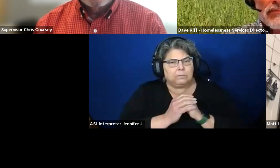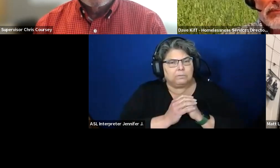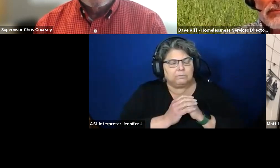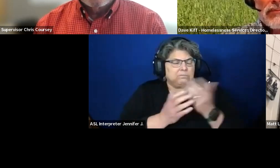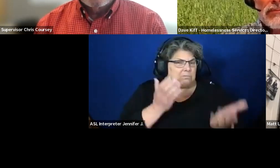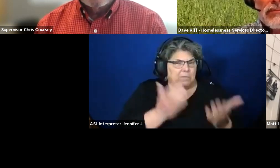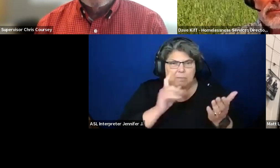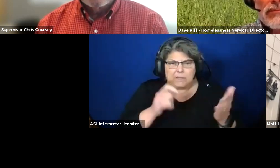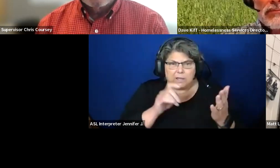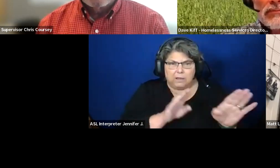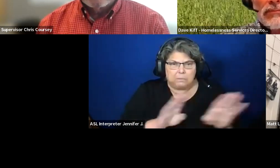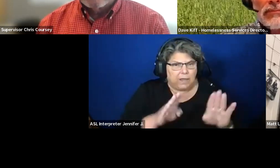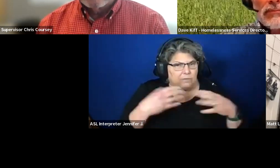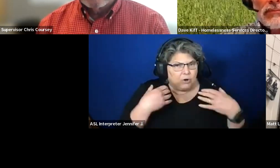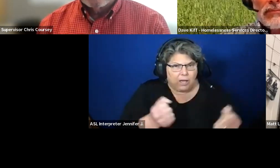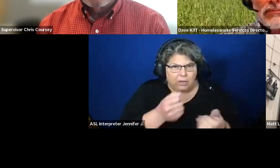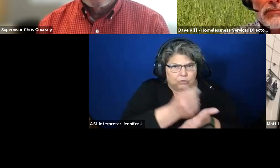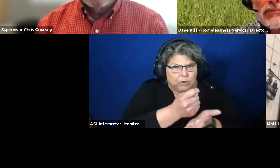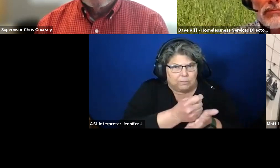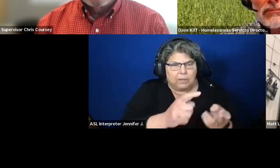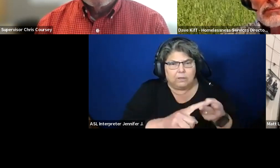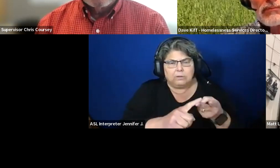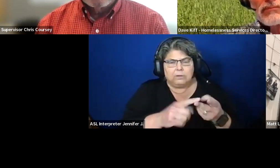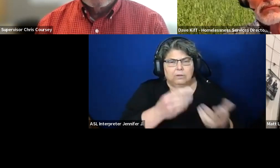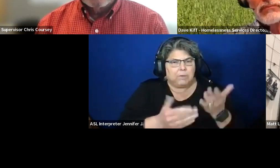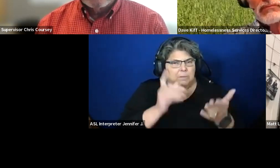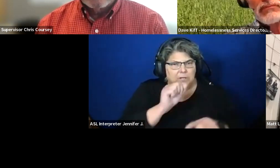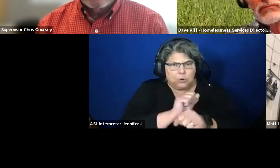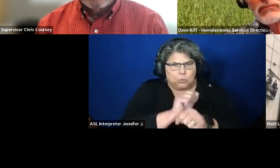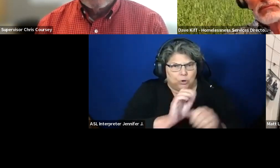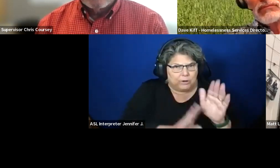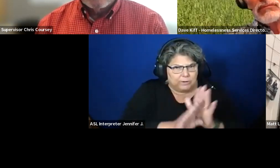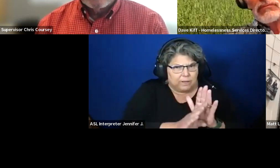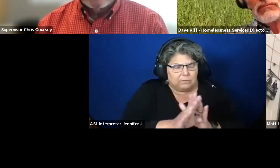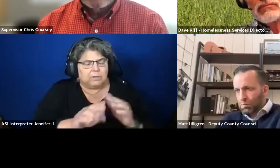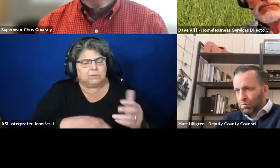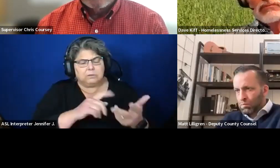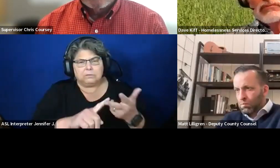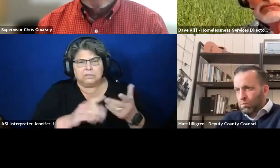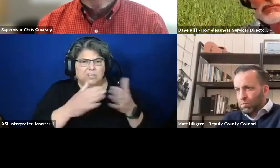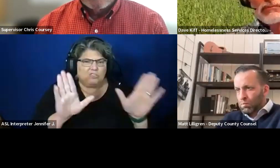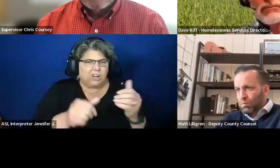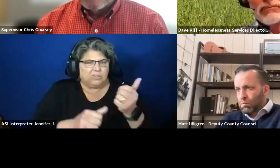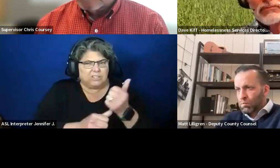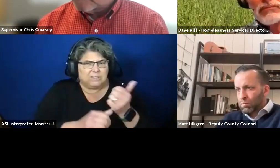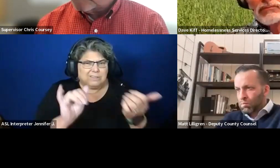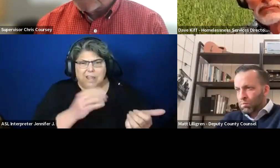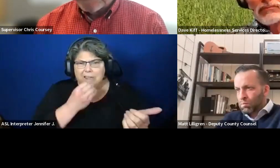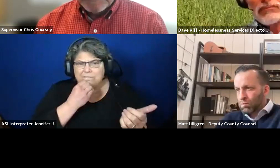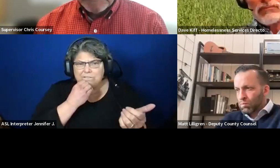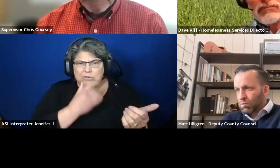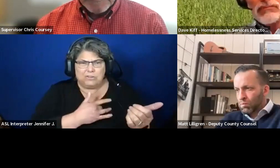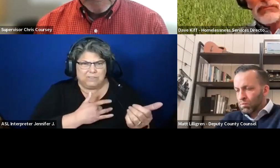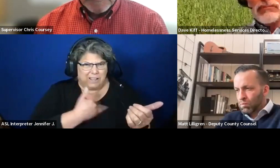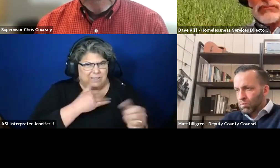be behavioral health treatment, workforce development, general assistance such as food security, if